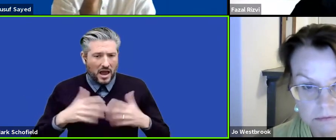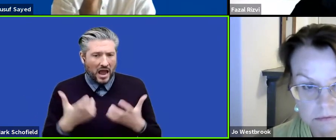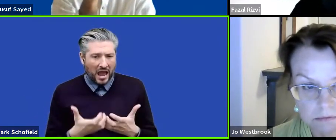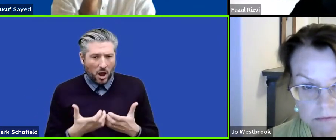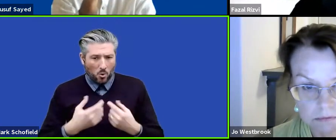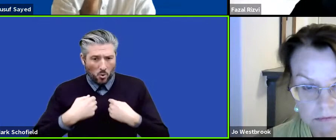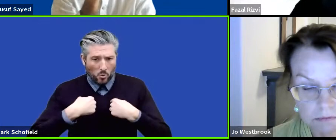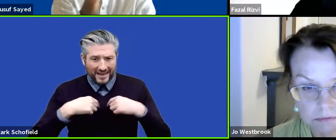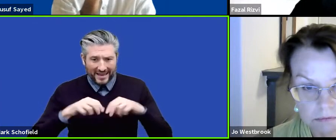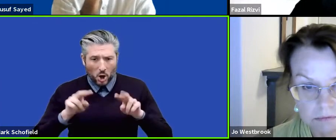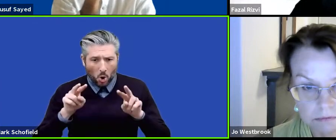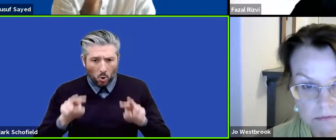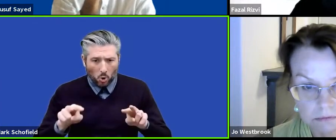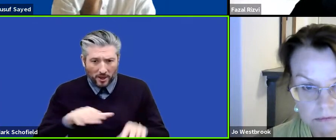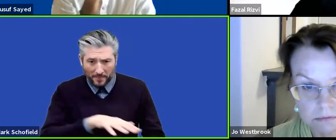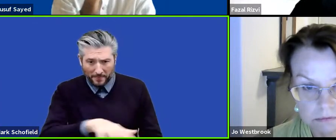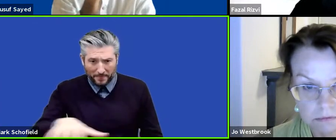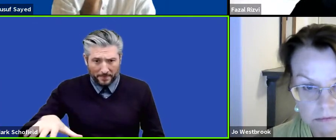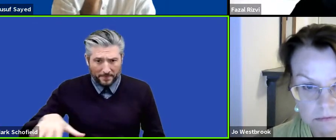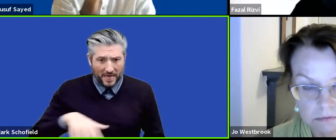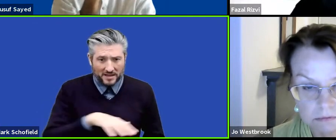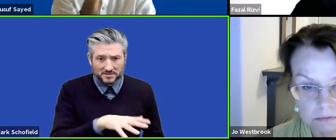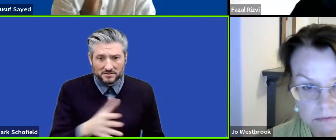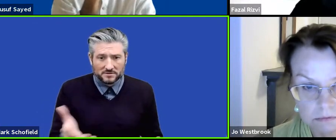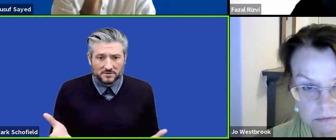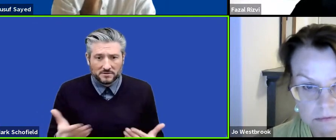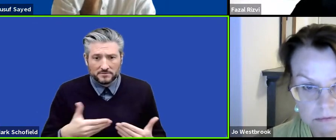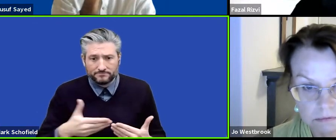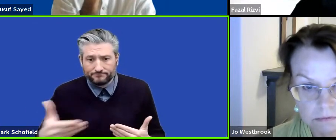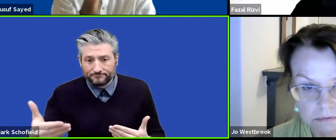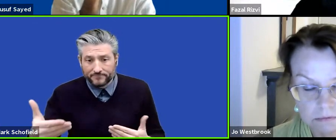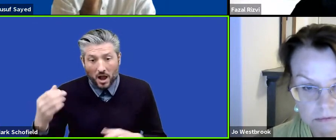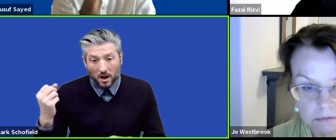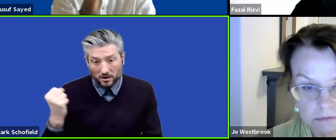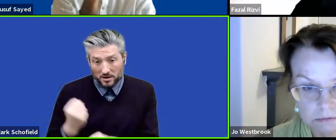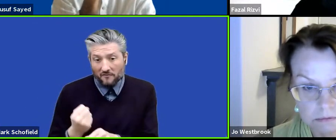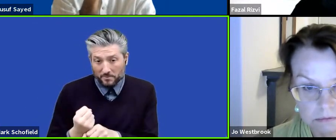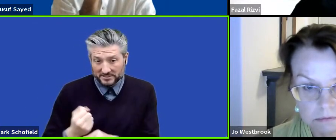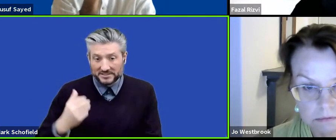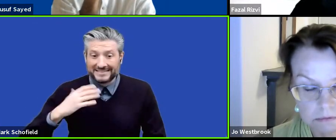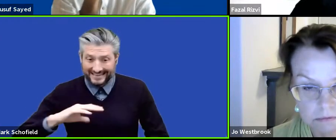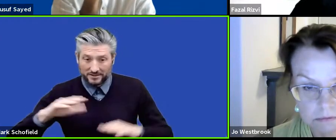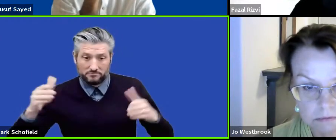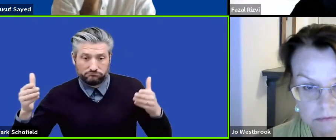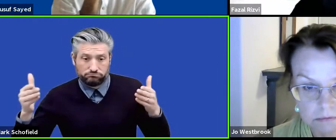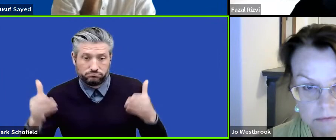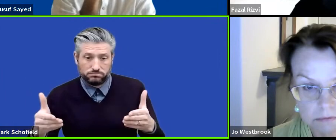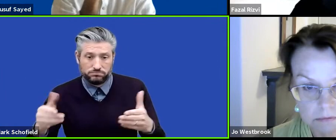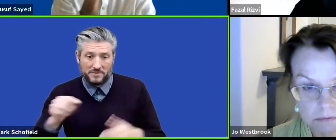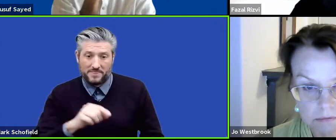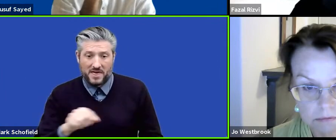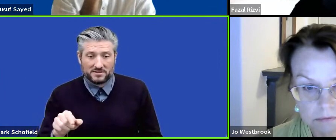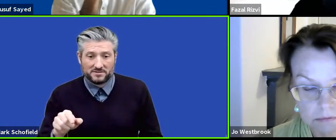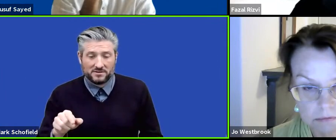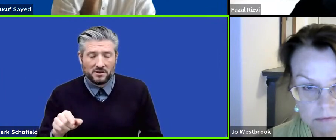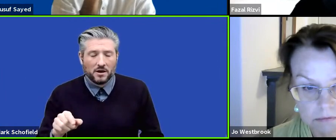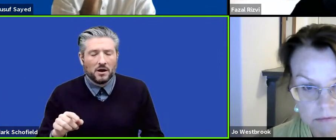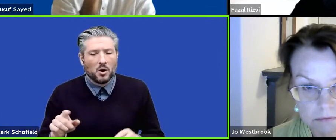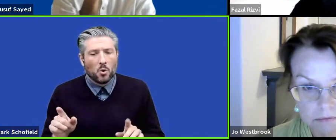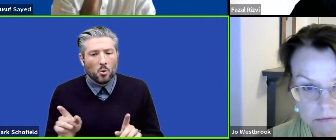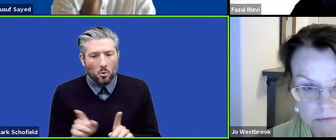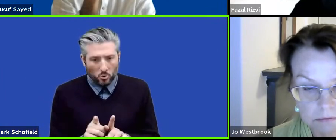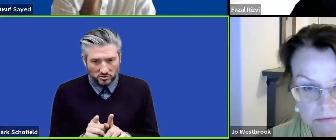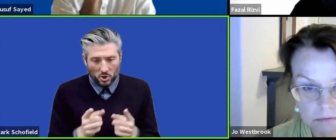be something that not only the governments will have to pay much more attention, but I think us